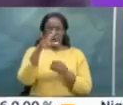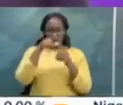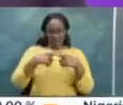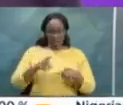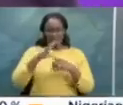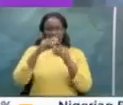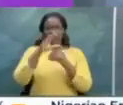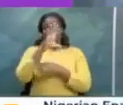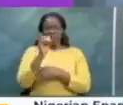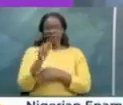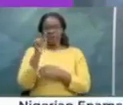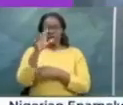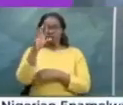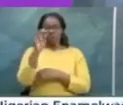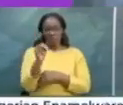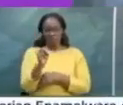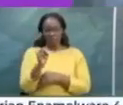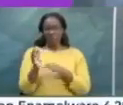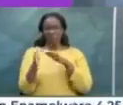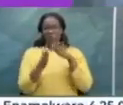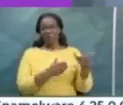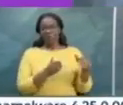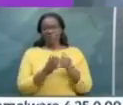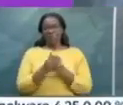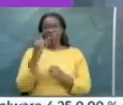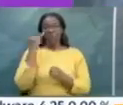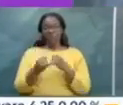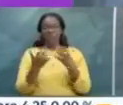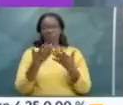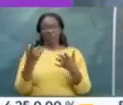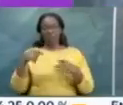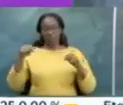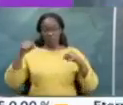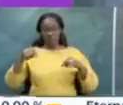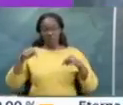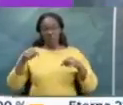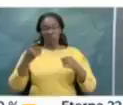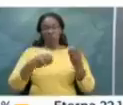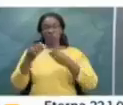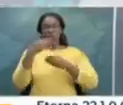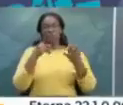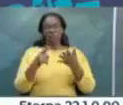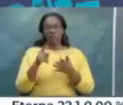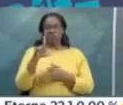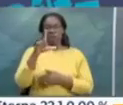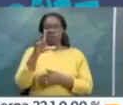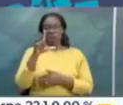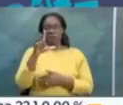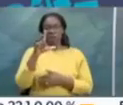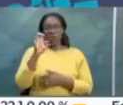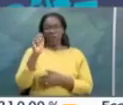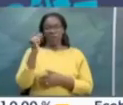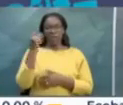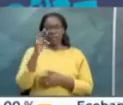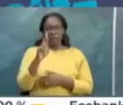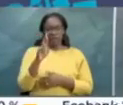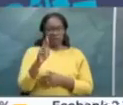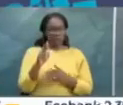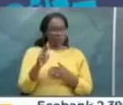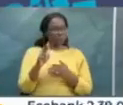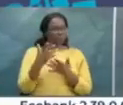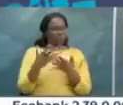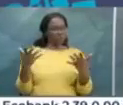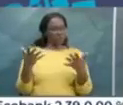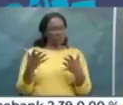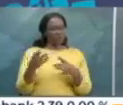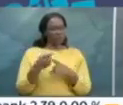sokoc.letscreateafrica.com. Wonderful. Now, last on the list of our products today, we have leather. Now, Donna Buto makes leather and fabric products from